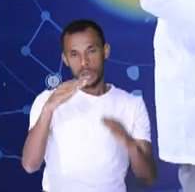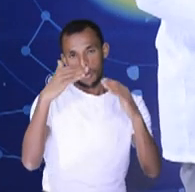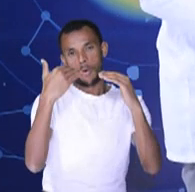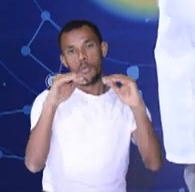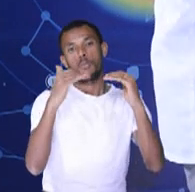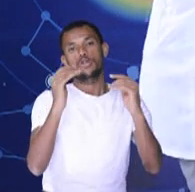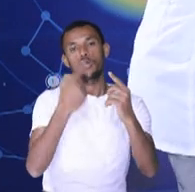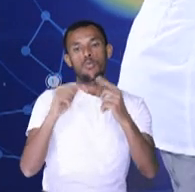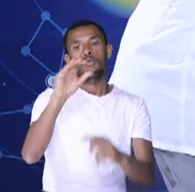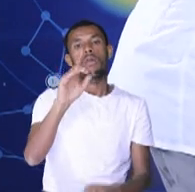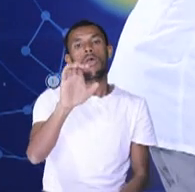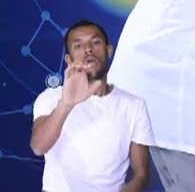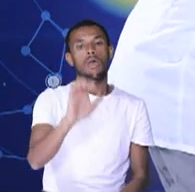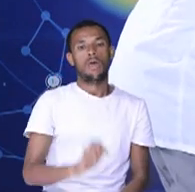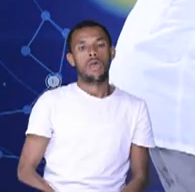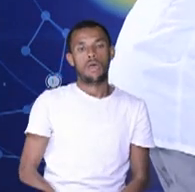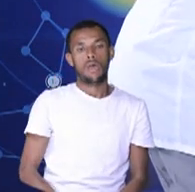what? DE.